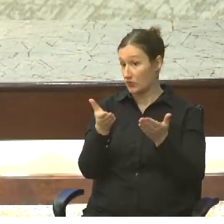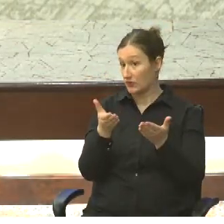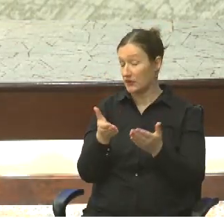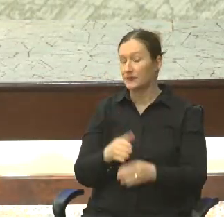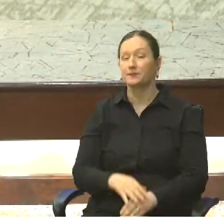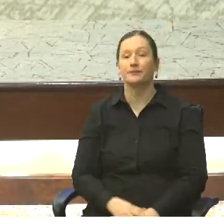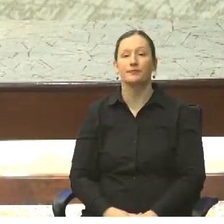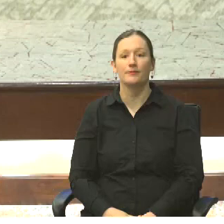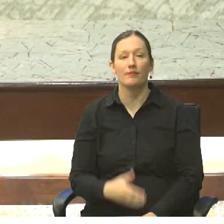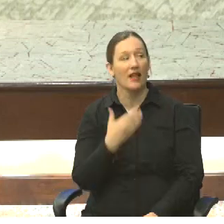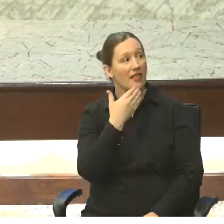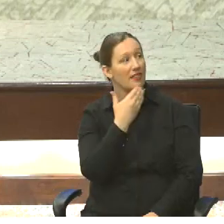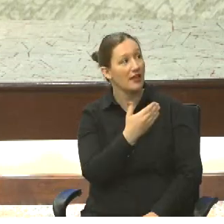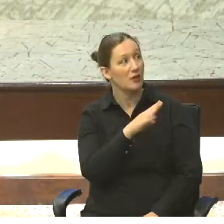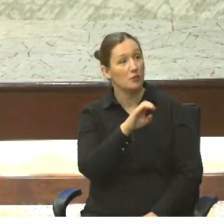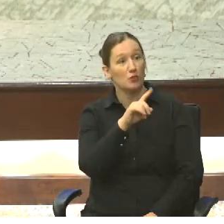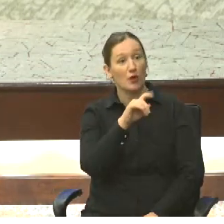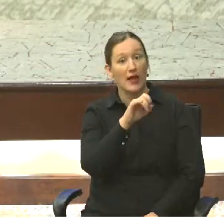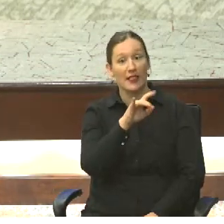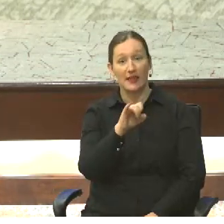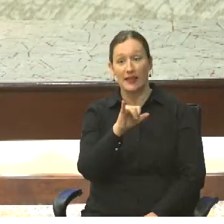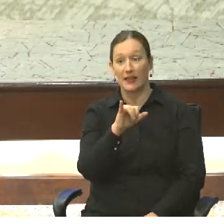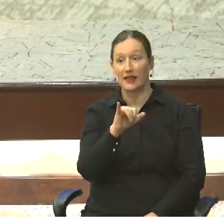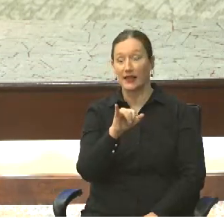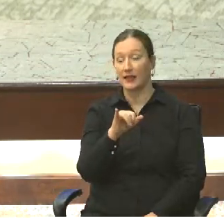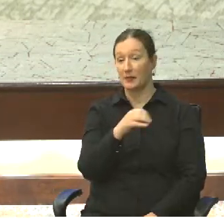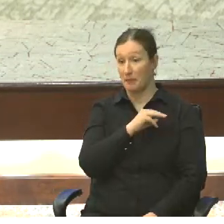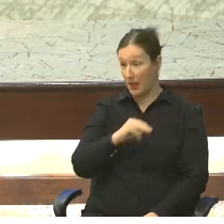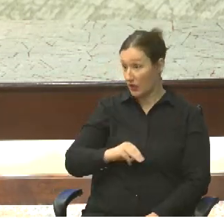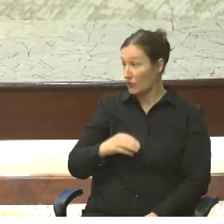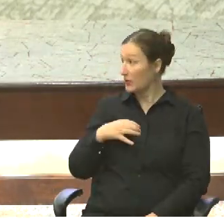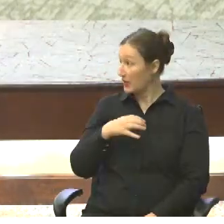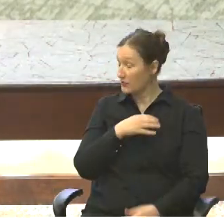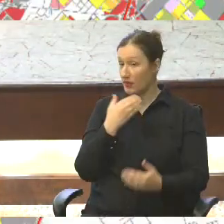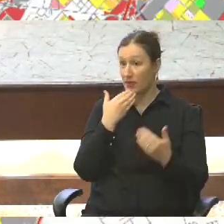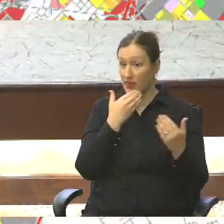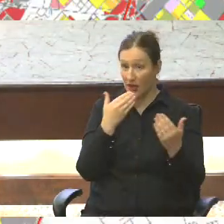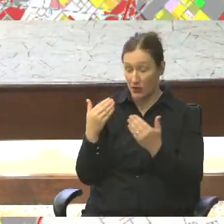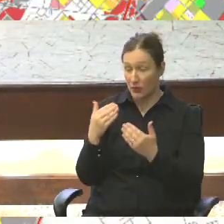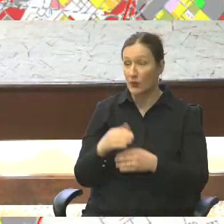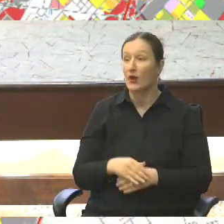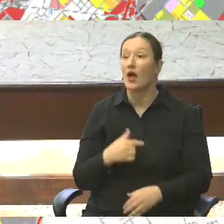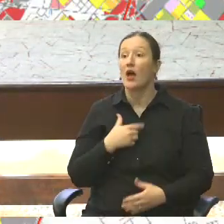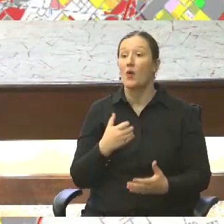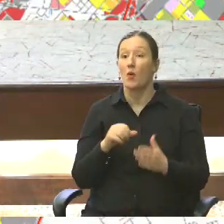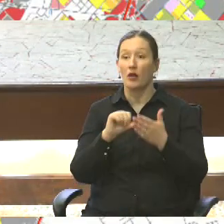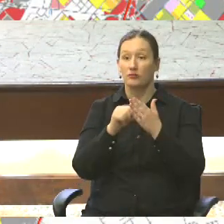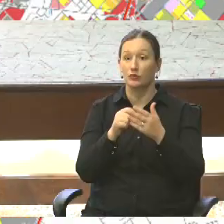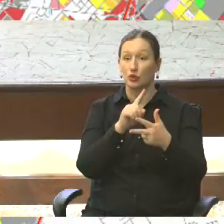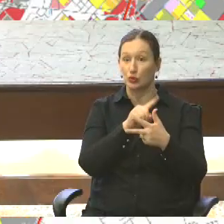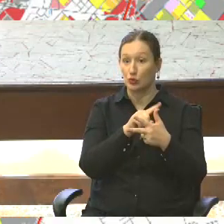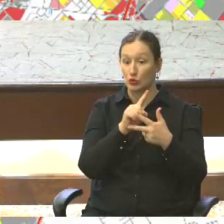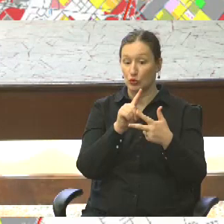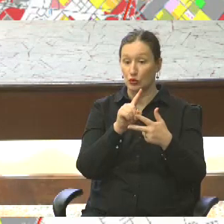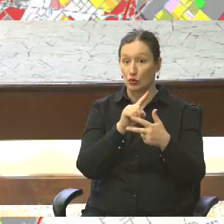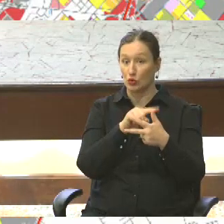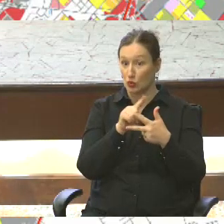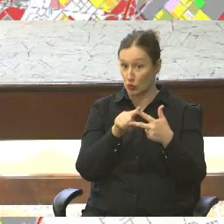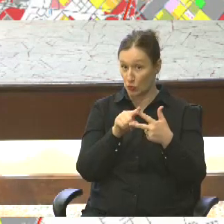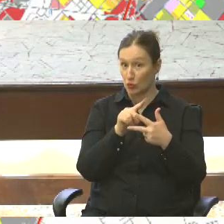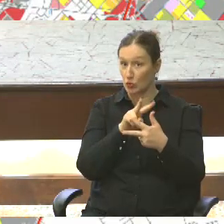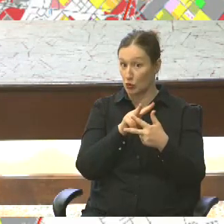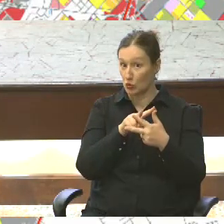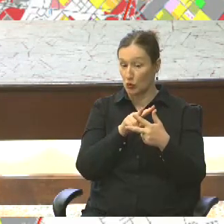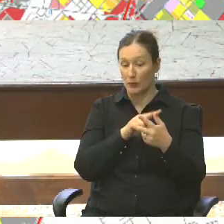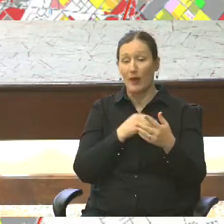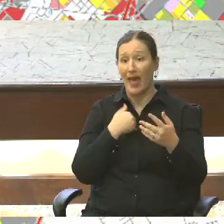Thank you, Bradley, Mayor, Council. Yes, I wanted to highlight 2 out of the 4. for you. We do have 4 public hearings. All are